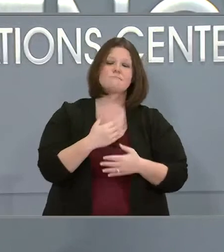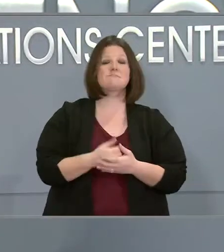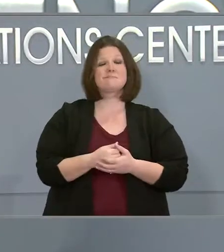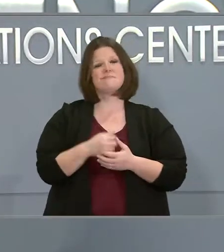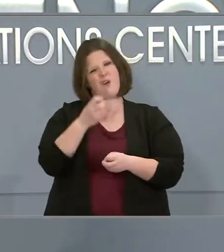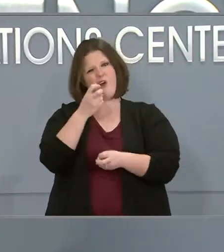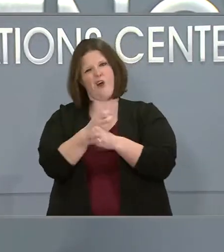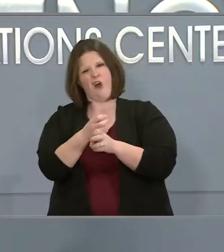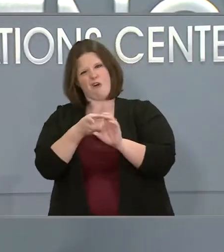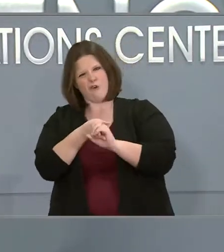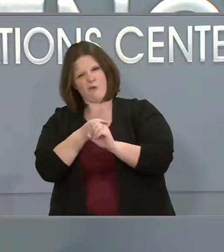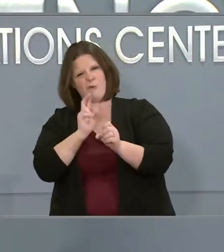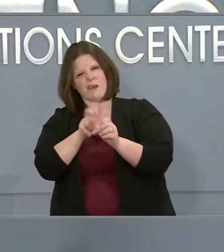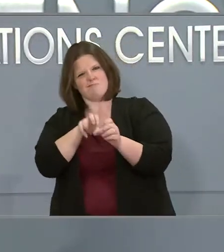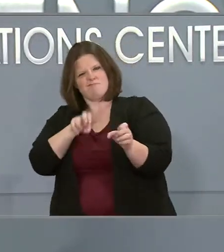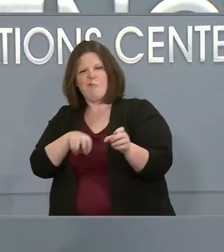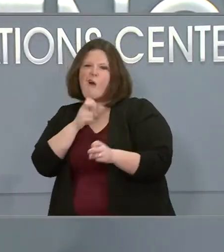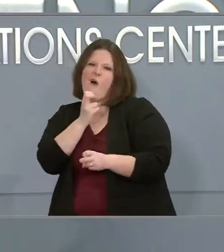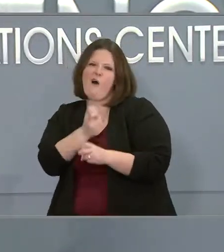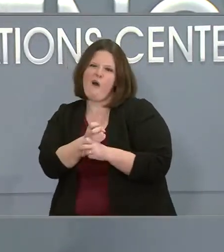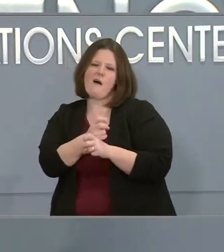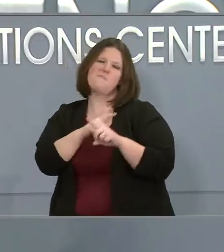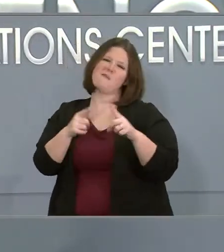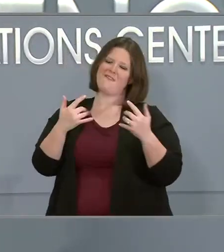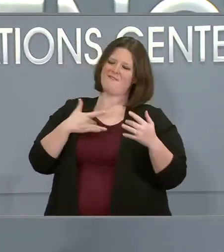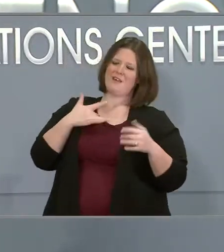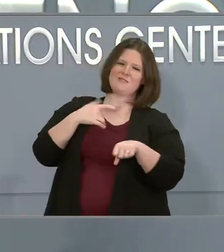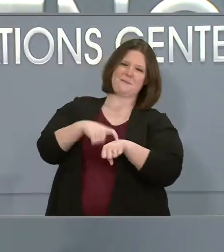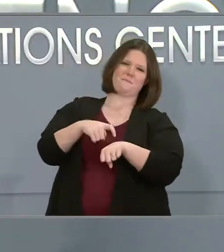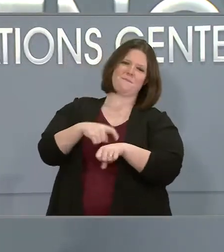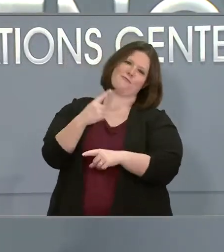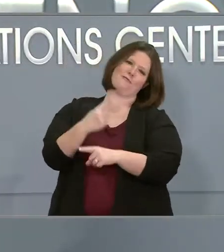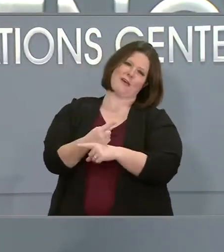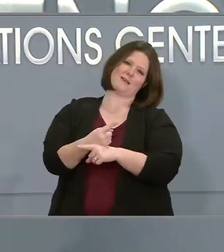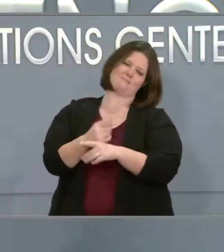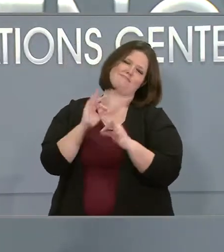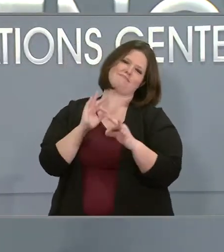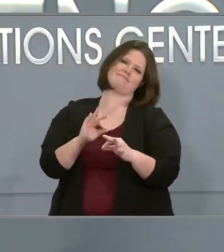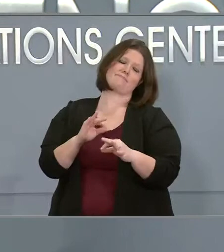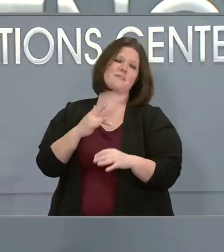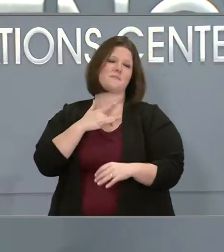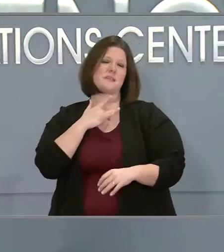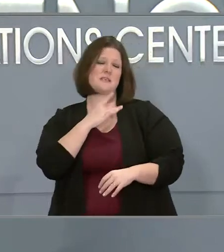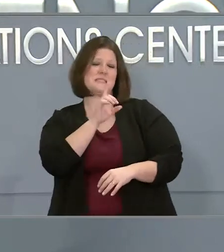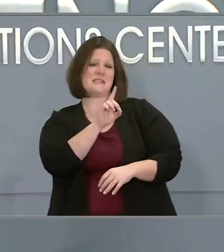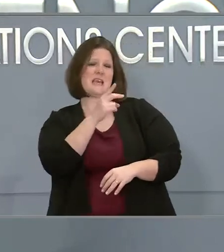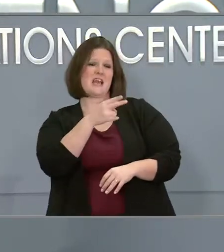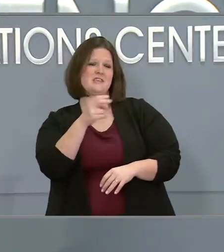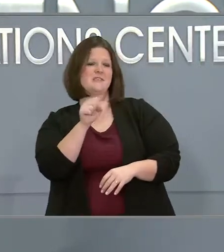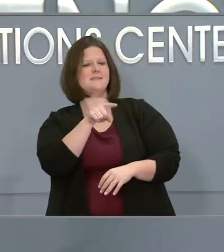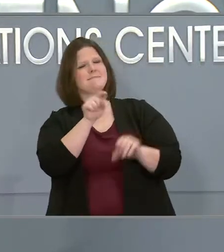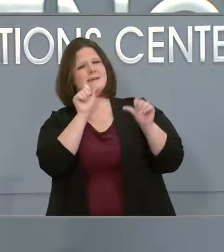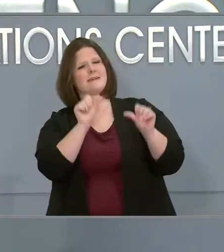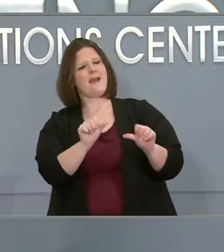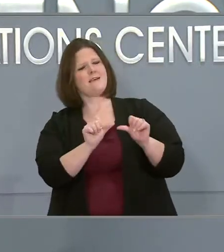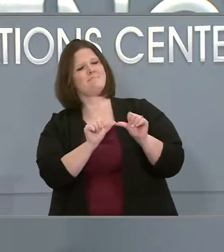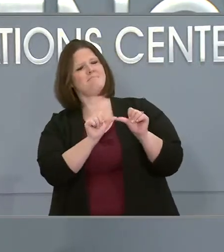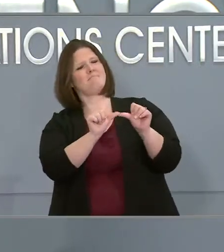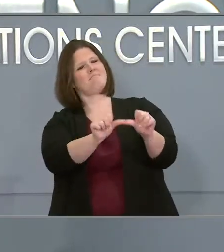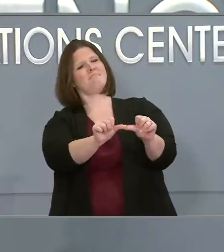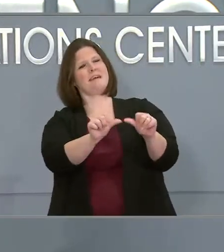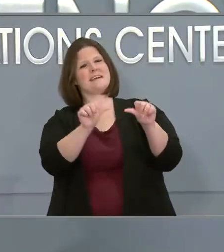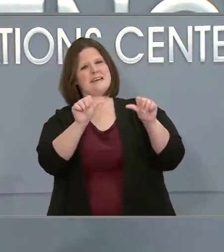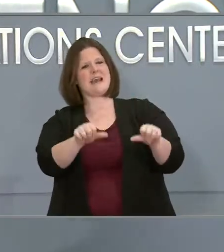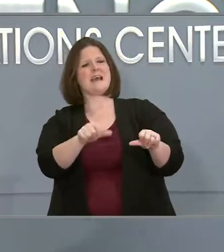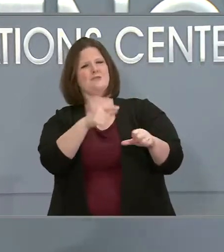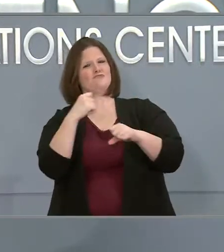personally and the right time for our team. The Department of Health and Human Services is in a strong position to continue to carry out its mission, and